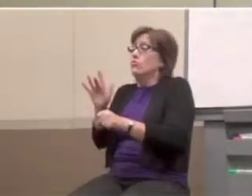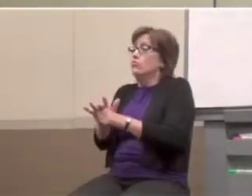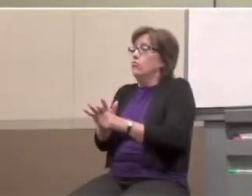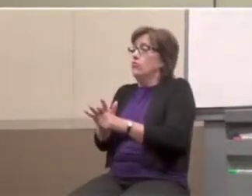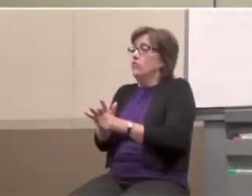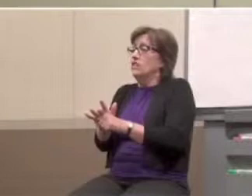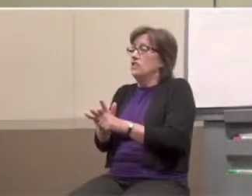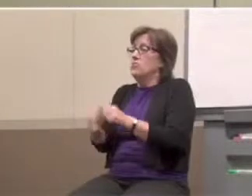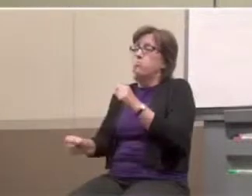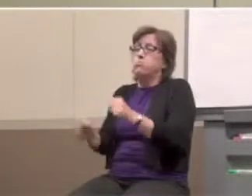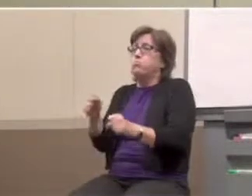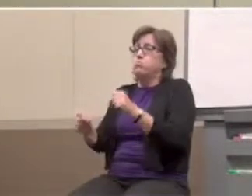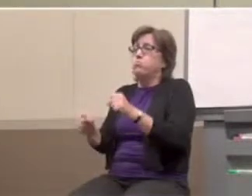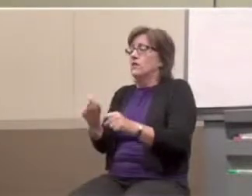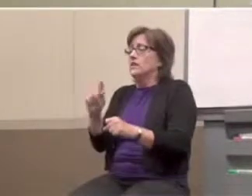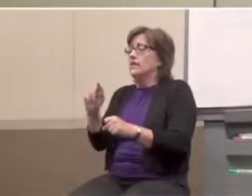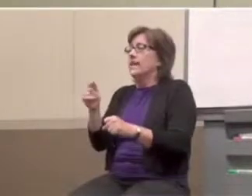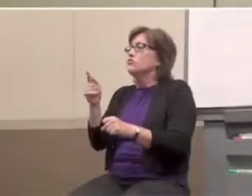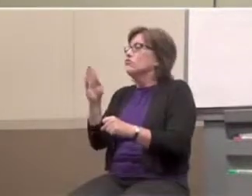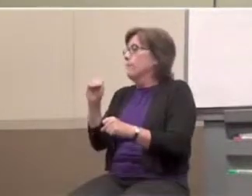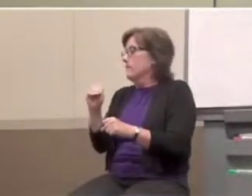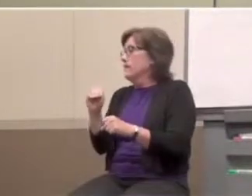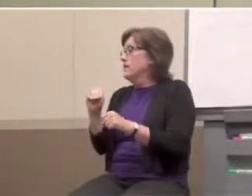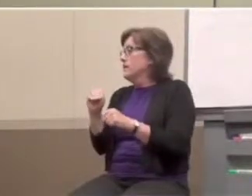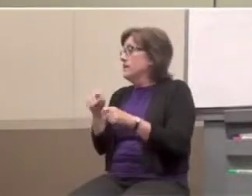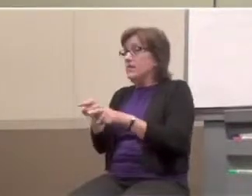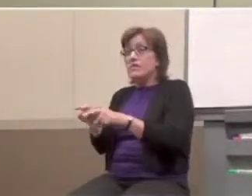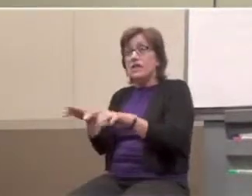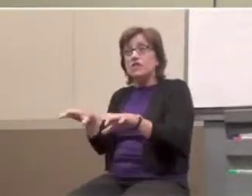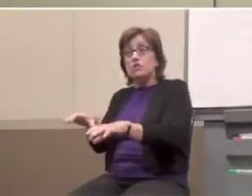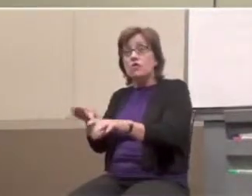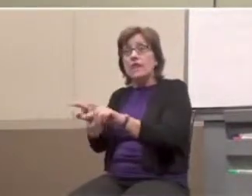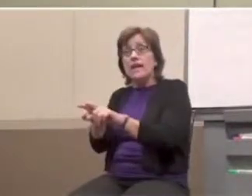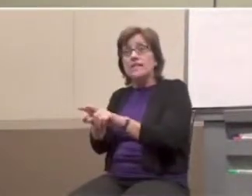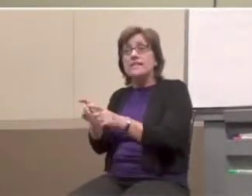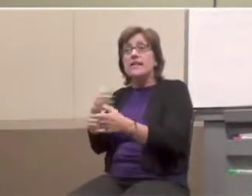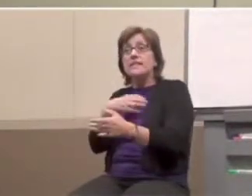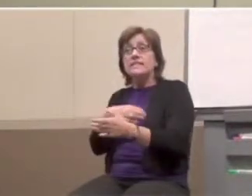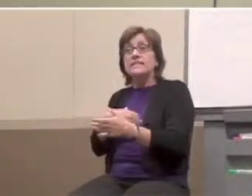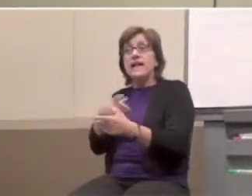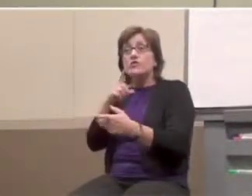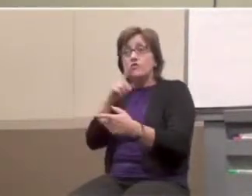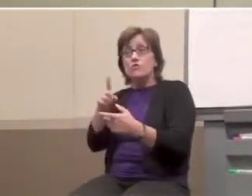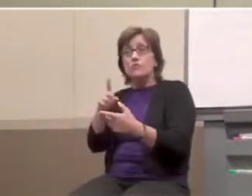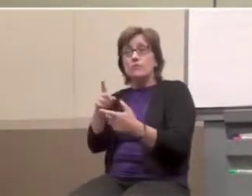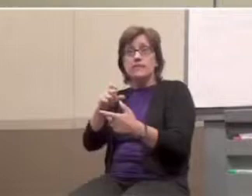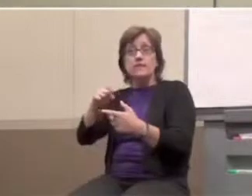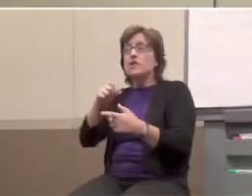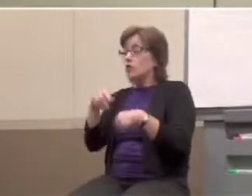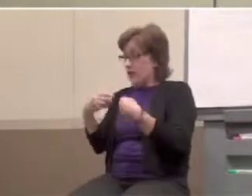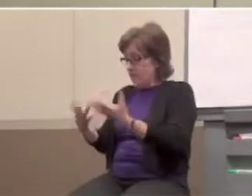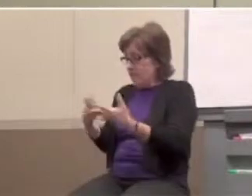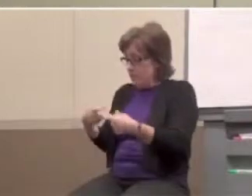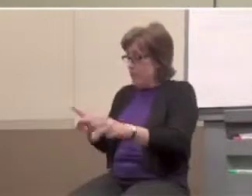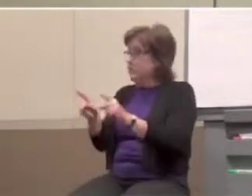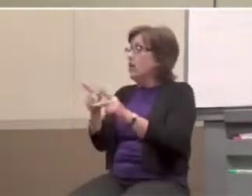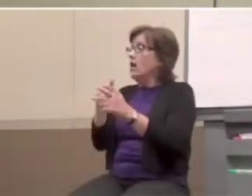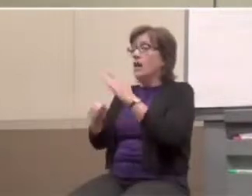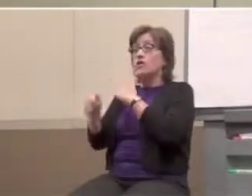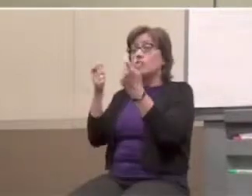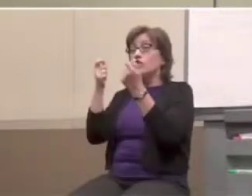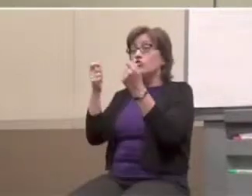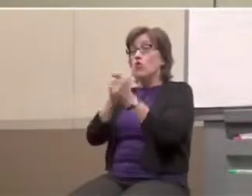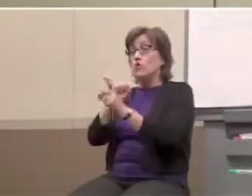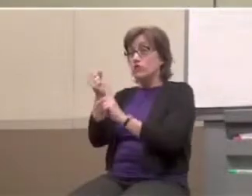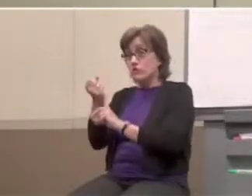doing as a desire to be resistant. You're giving them the permission under controlled circumstances,